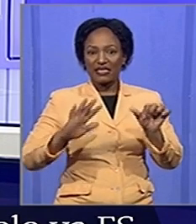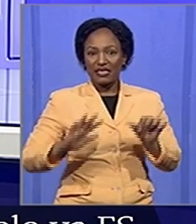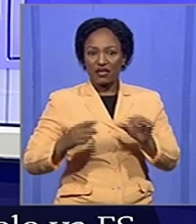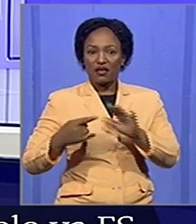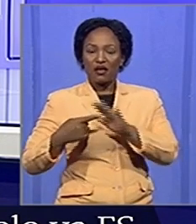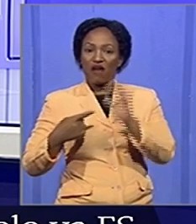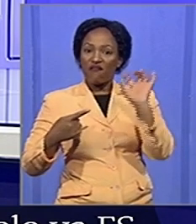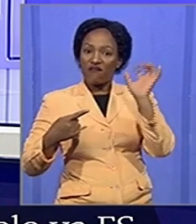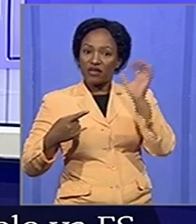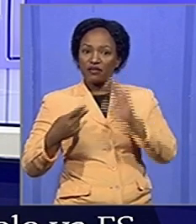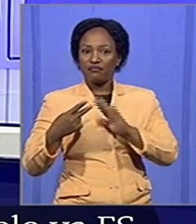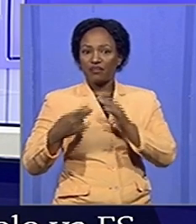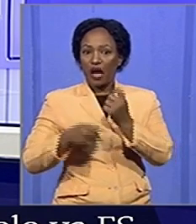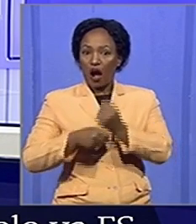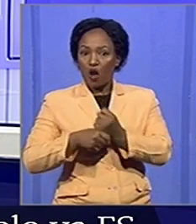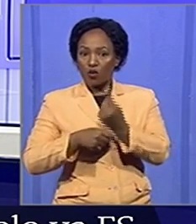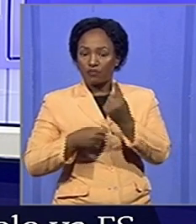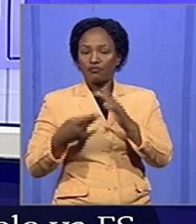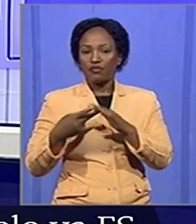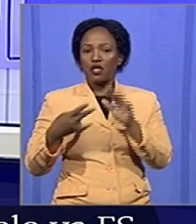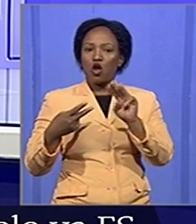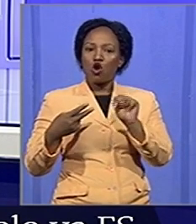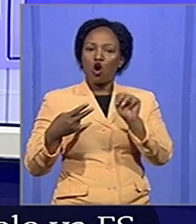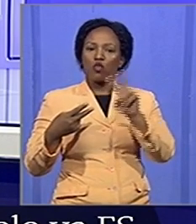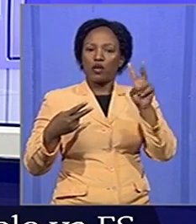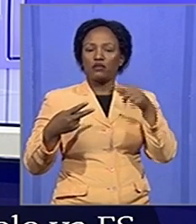State, Gauteng le North West.